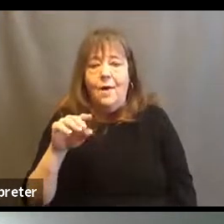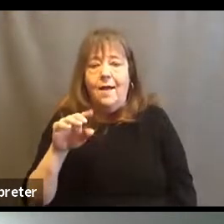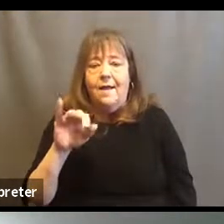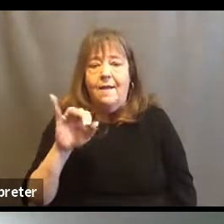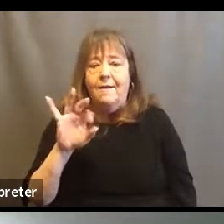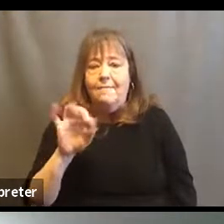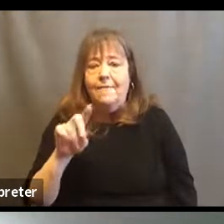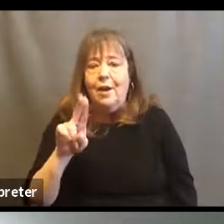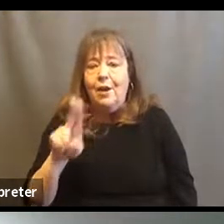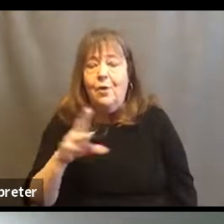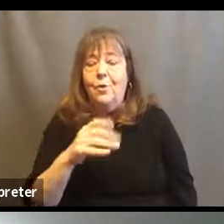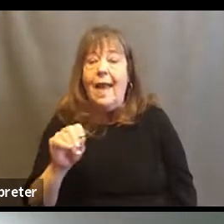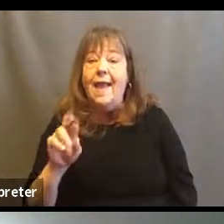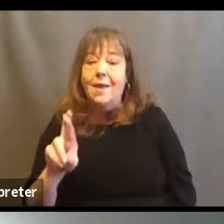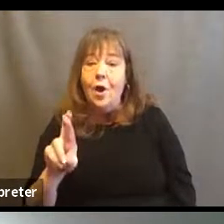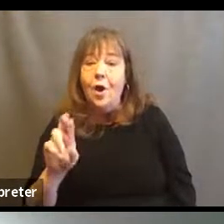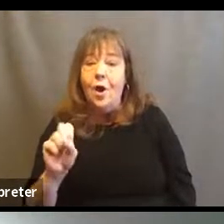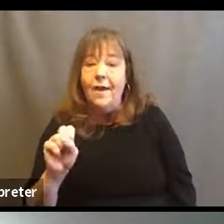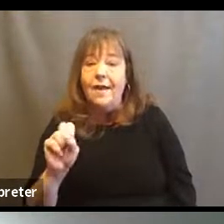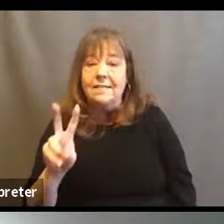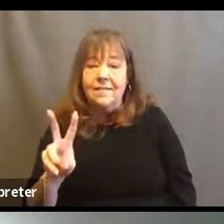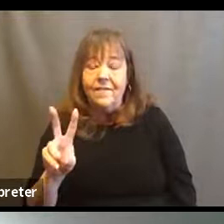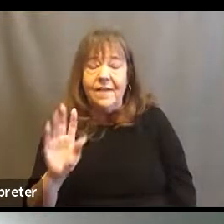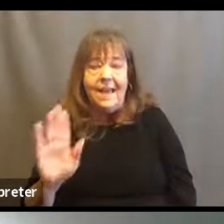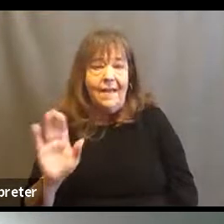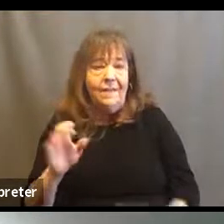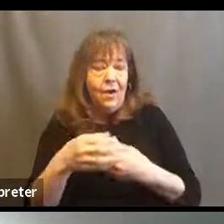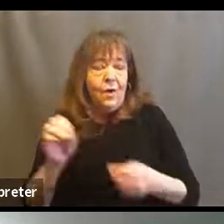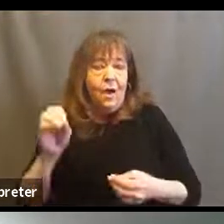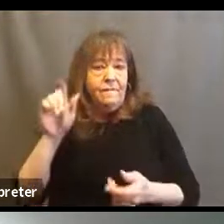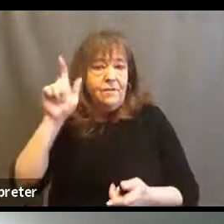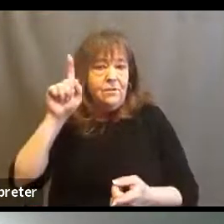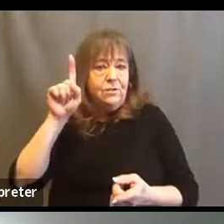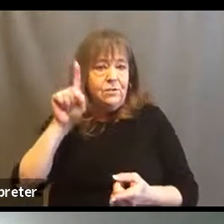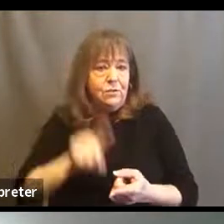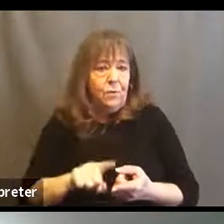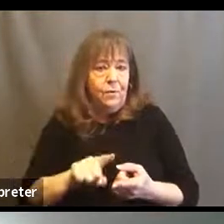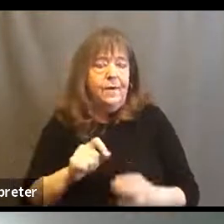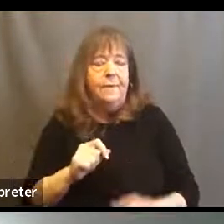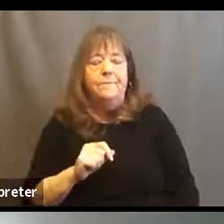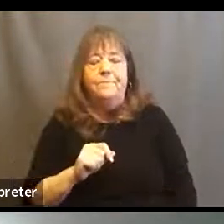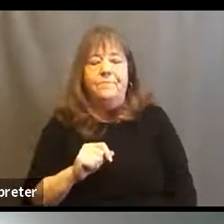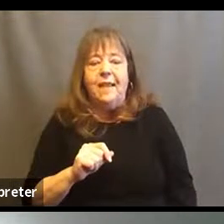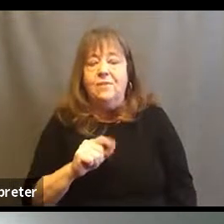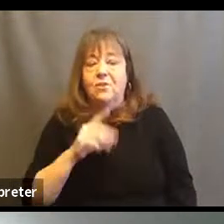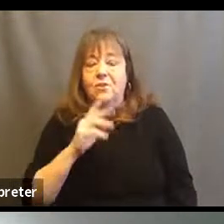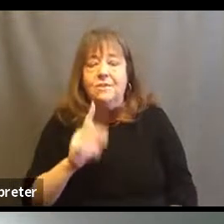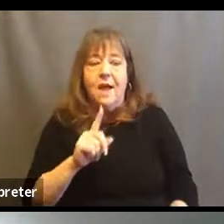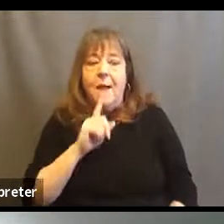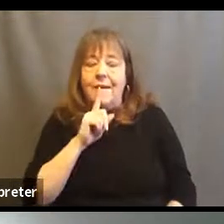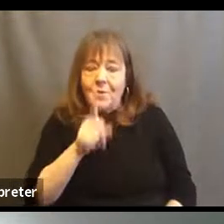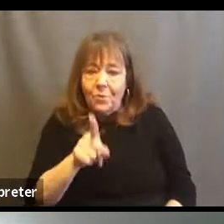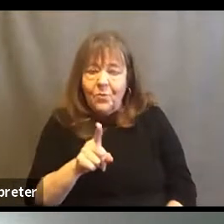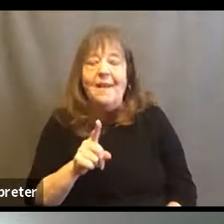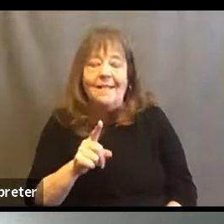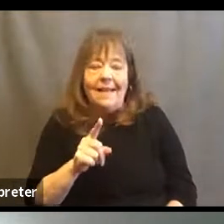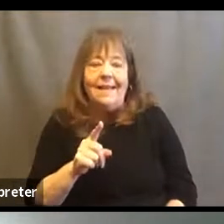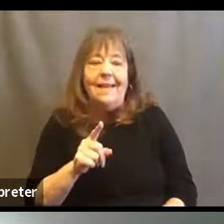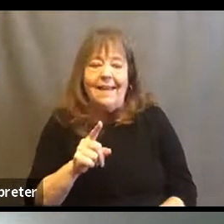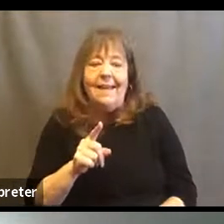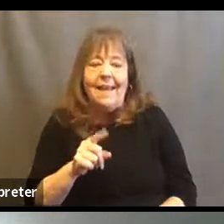cases and RSV cases in their offices, and how it's really almost certainly secondary to